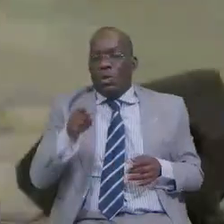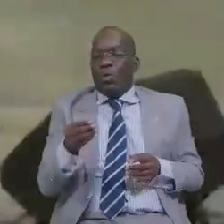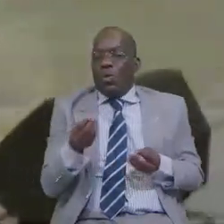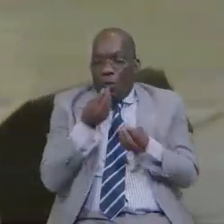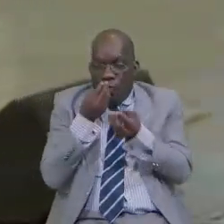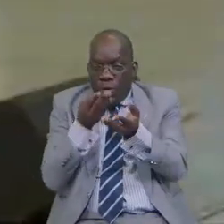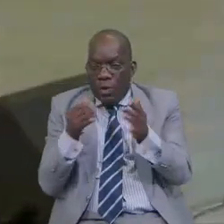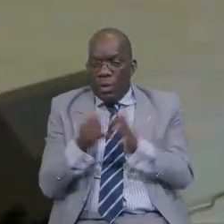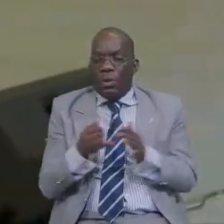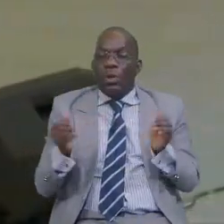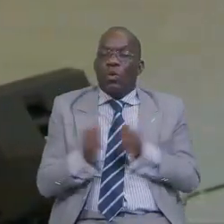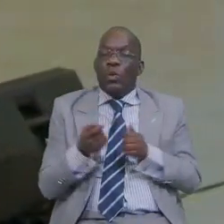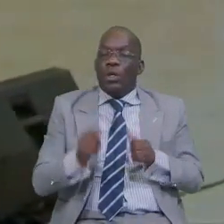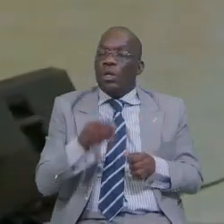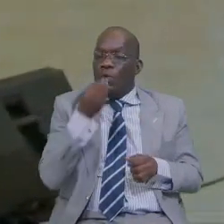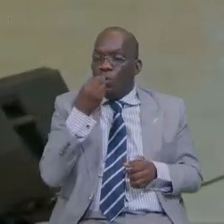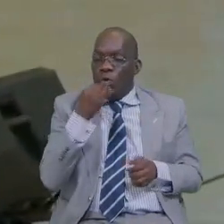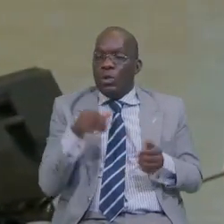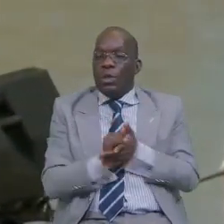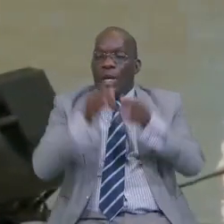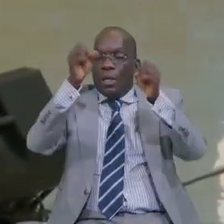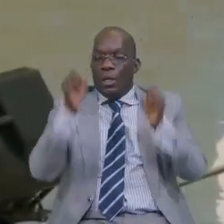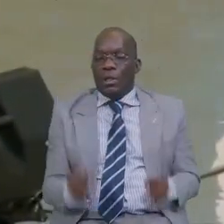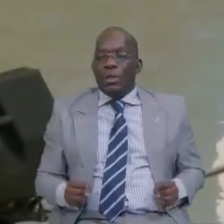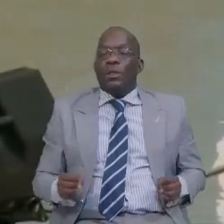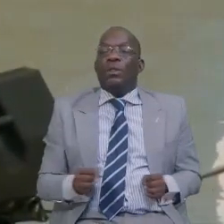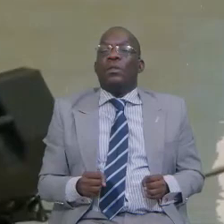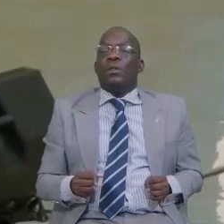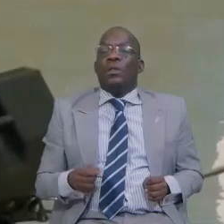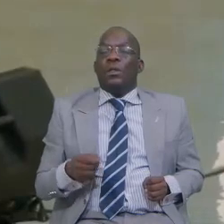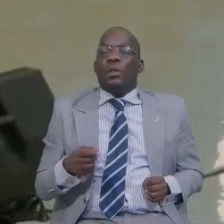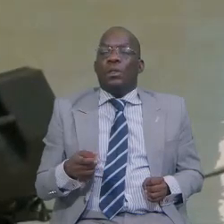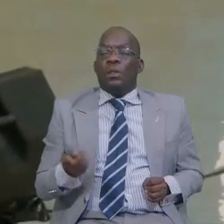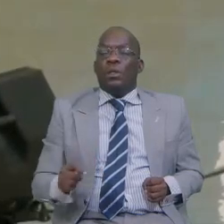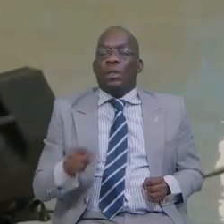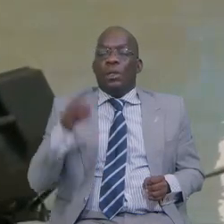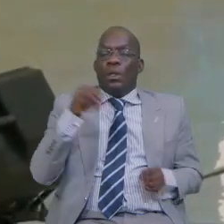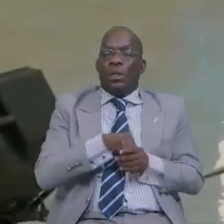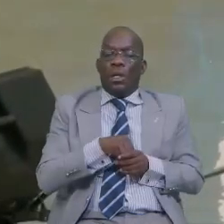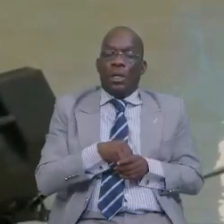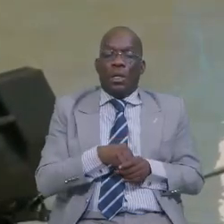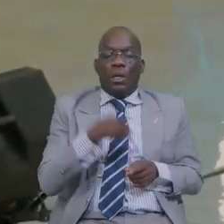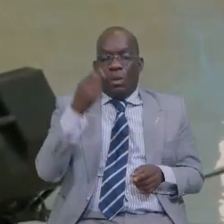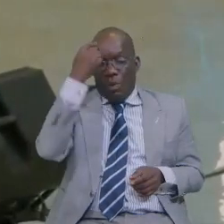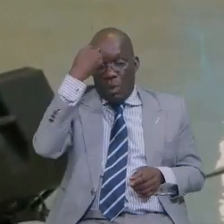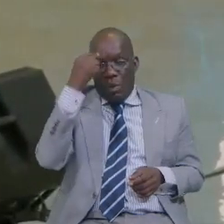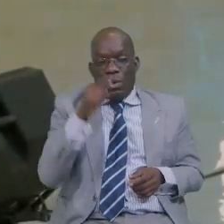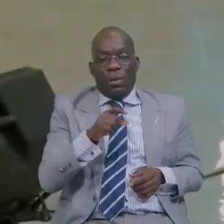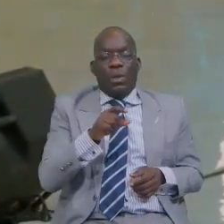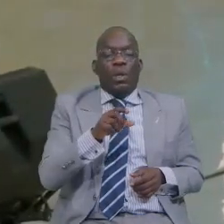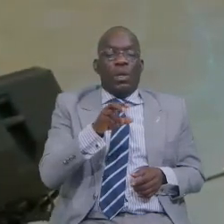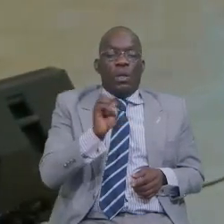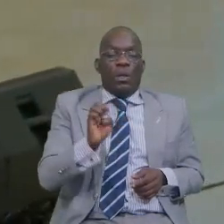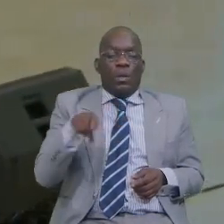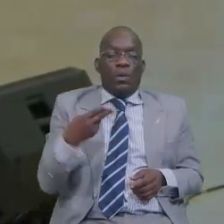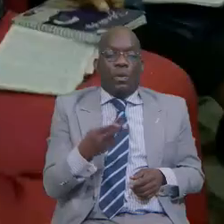that strengthens the inner state. Look at verse 20 here in chapter 3, verse 20. It